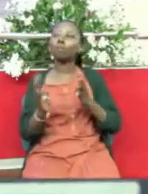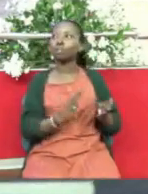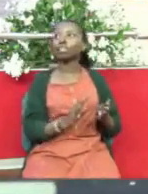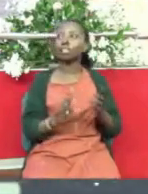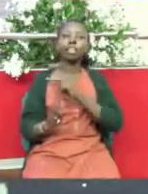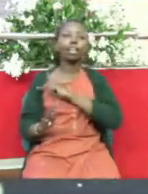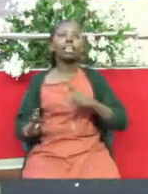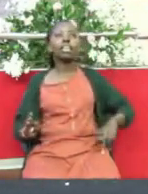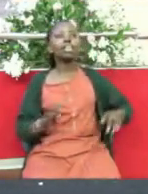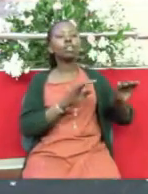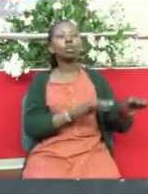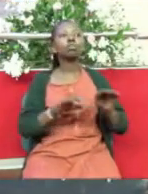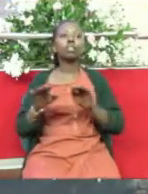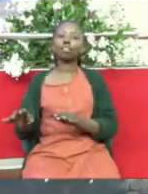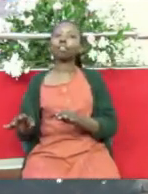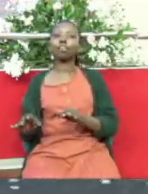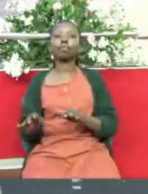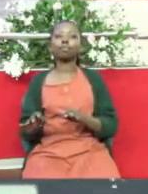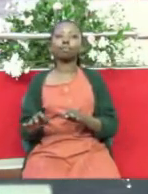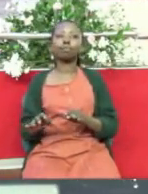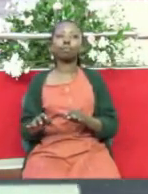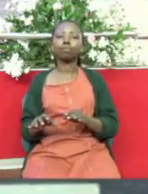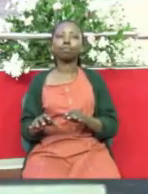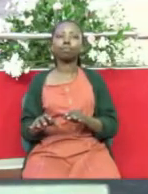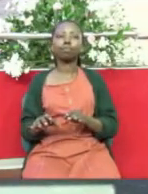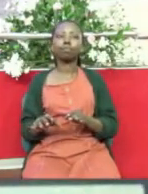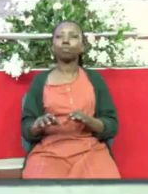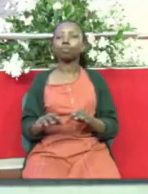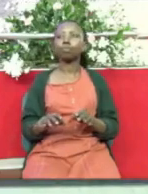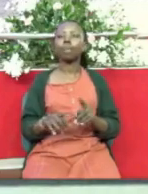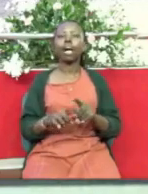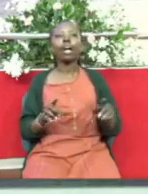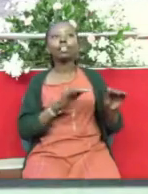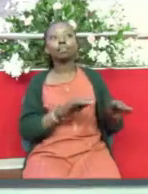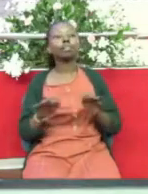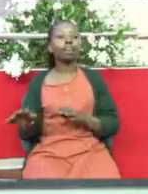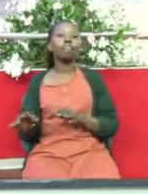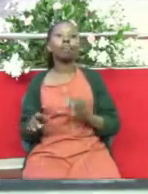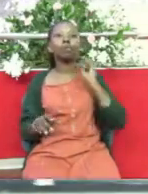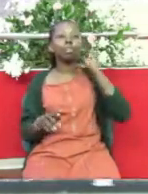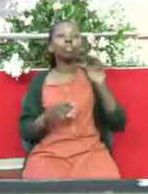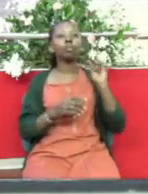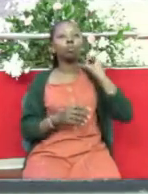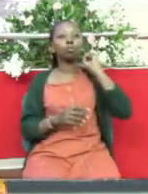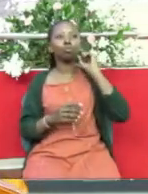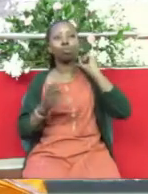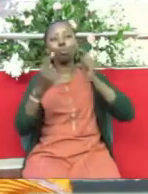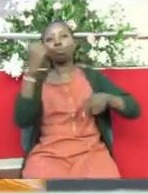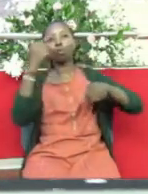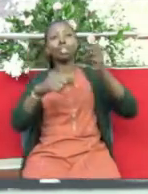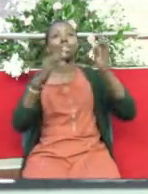violence, and the violent will take it by force. Do we have violent people in the